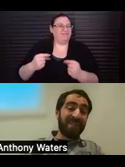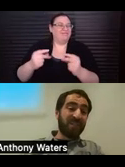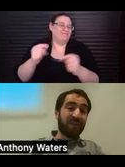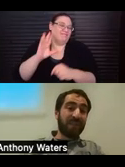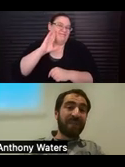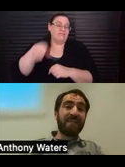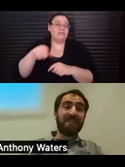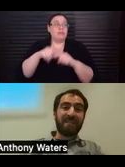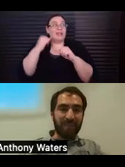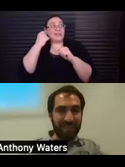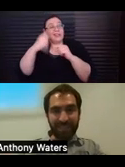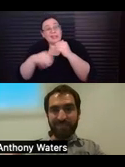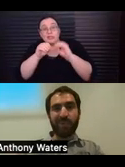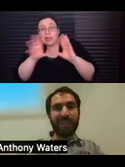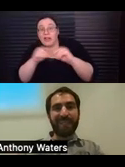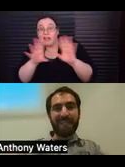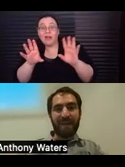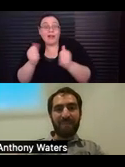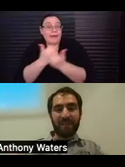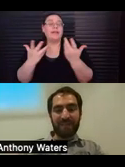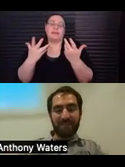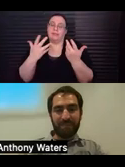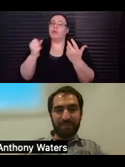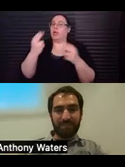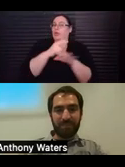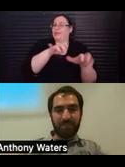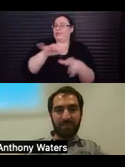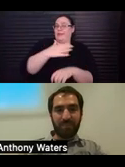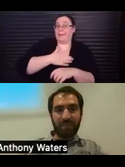you need additional clarification on something, again, put it in that chat box.